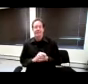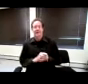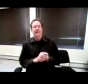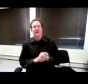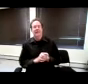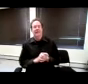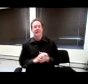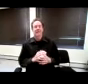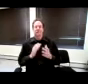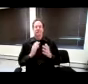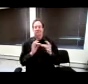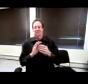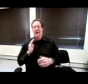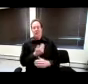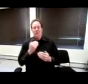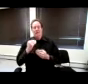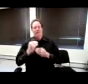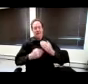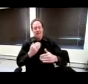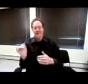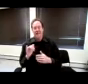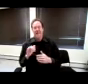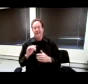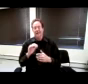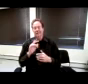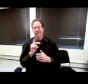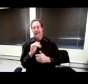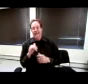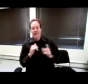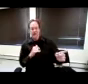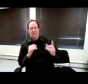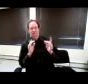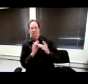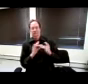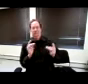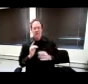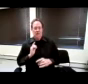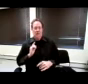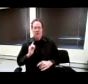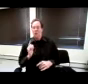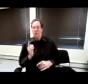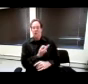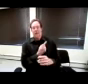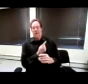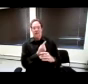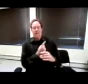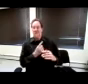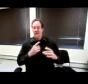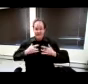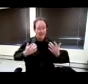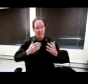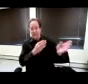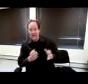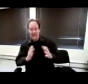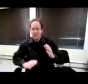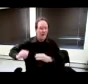Talk a little bit about our process. Like Kathy said, you know, we were in the midst of all these events planned all over the